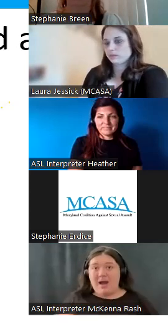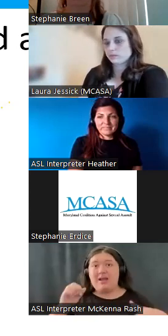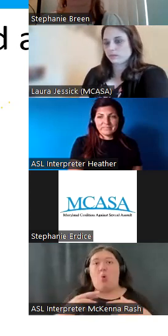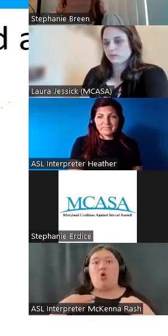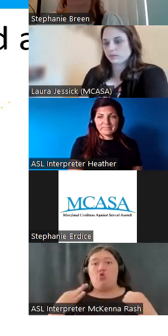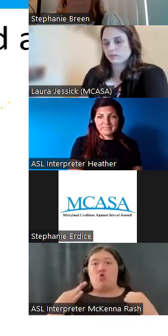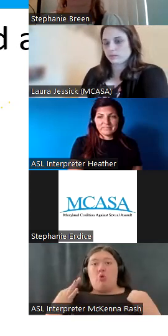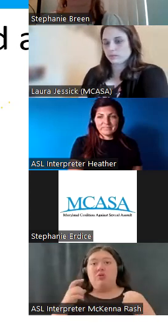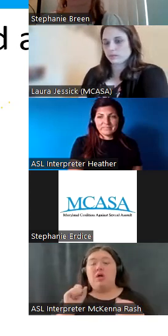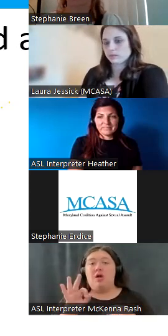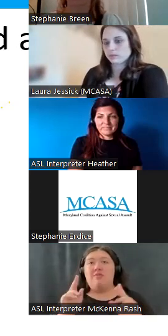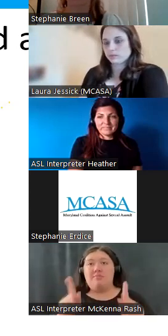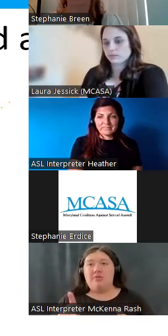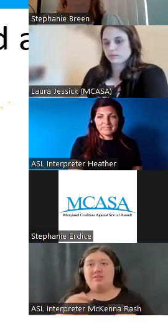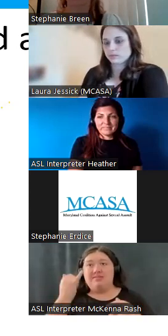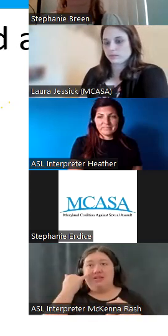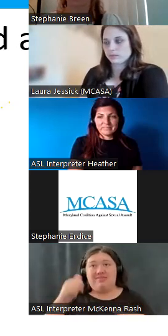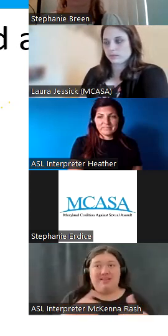whether living or deceased.